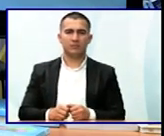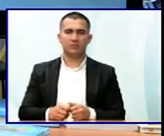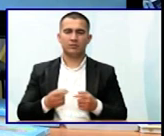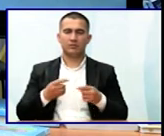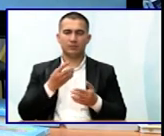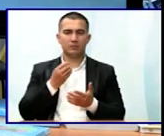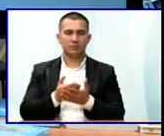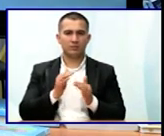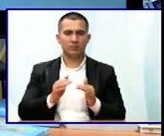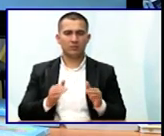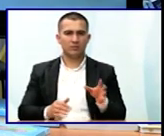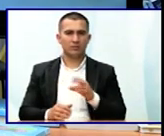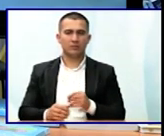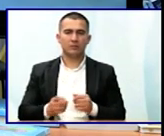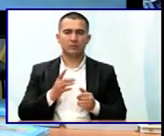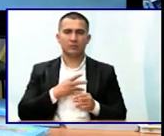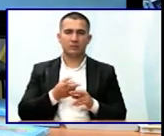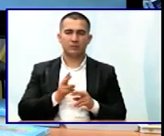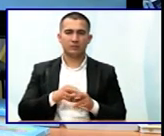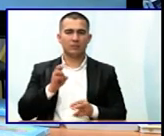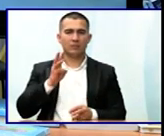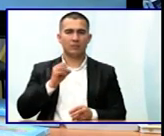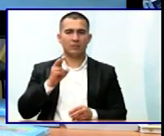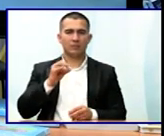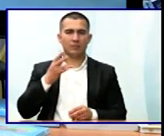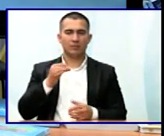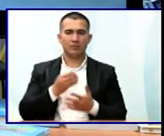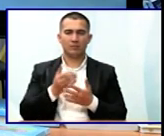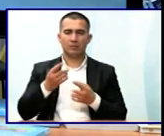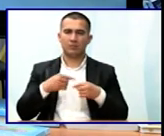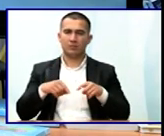Aziz o'quvchilar, demak, madaniy o'simliklarning